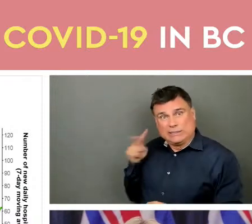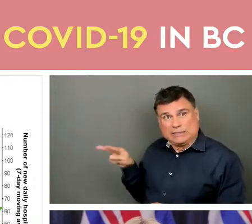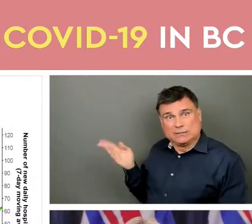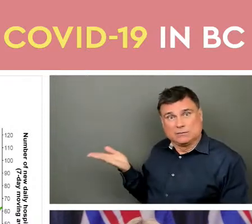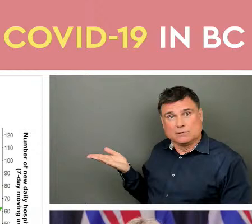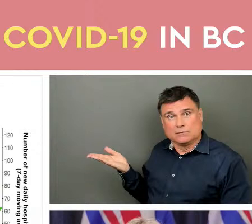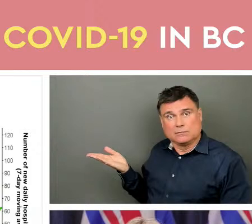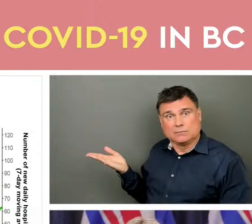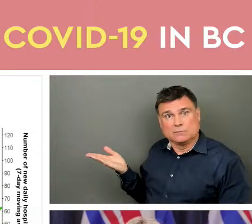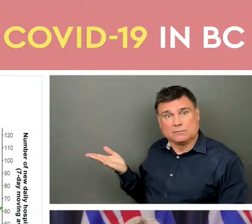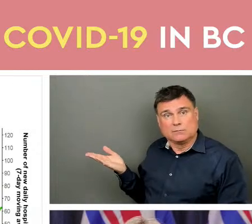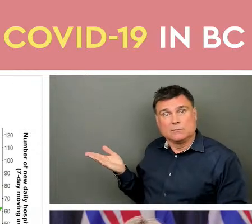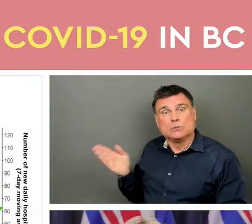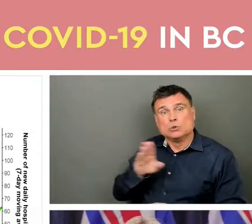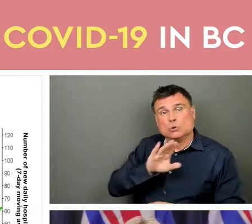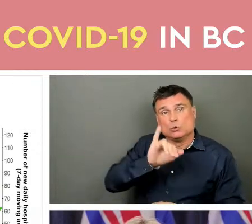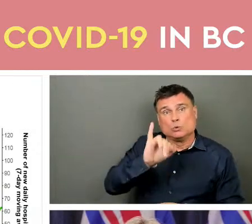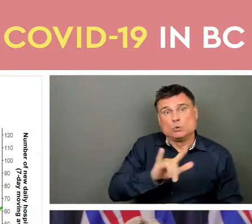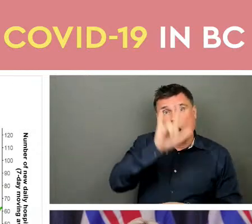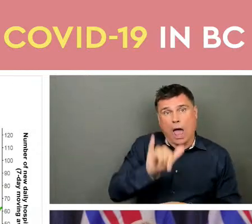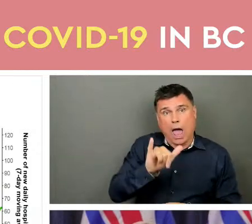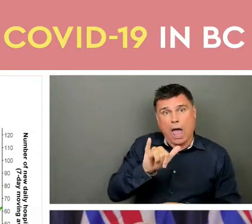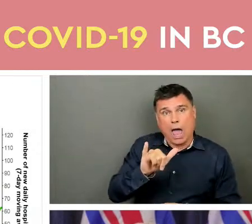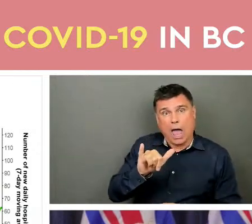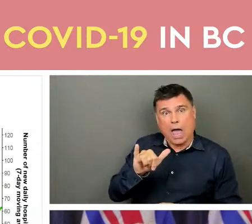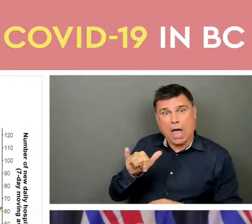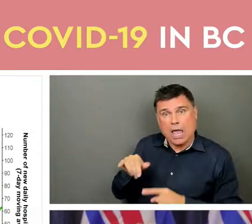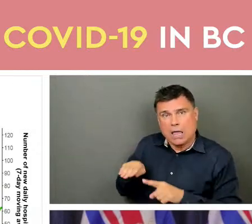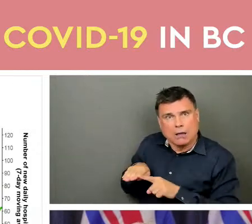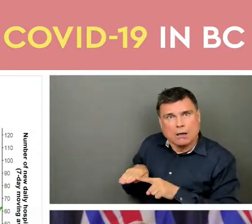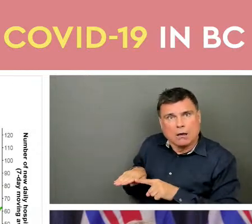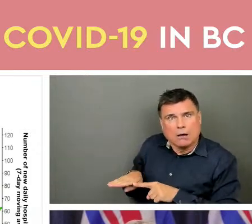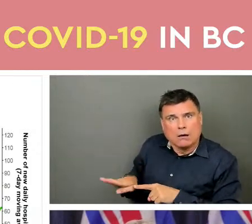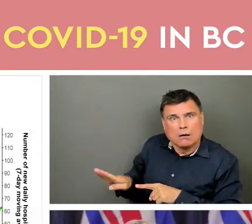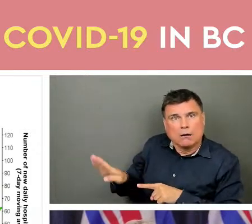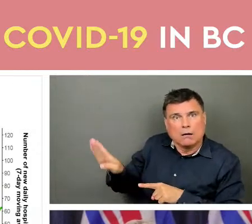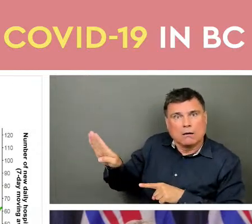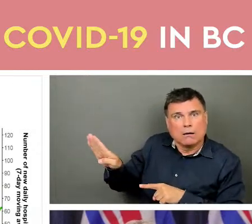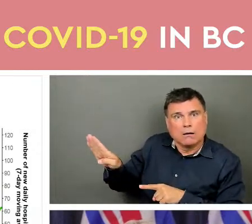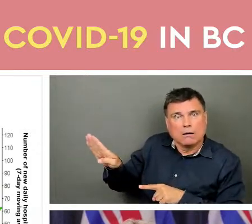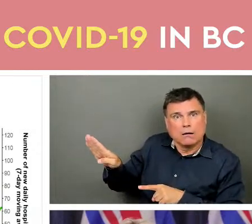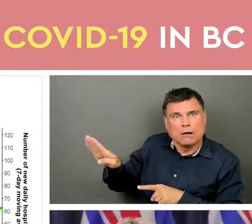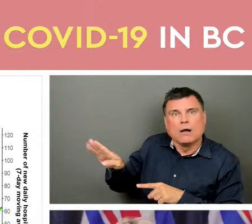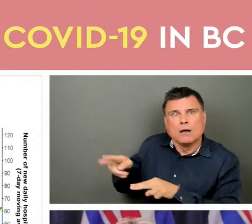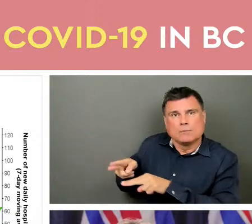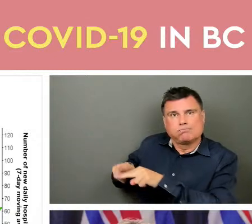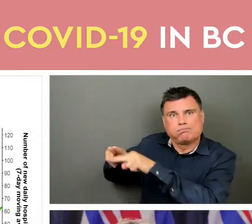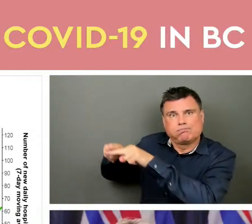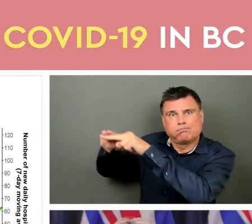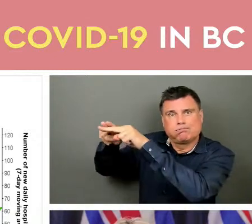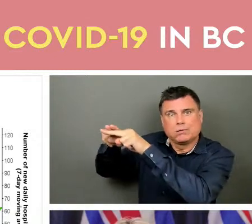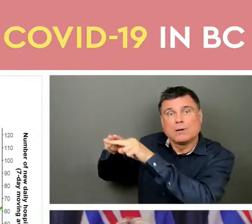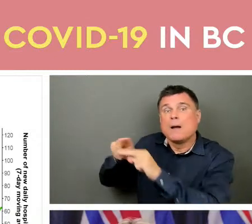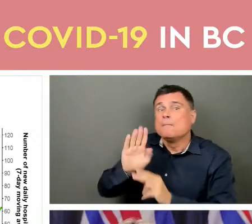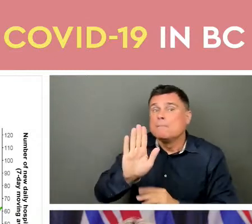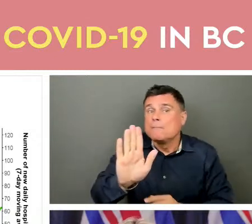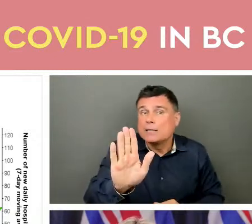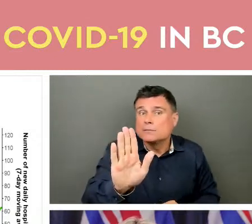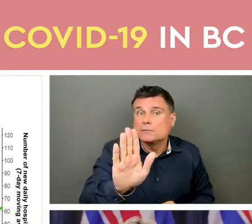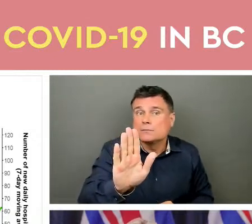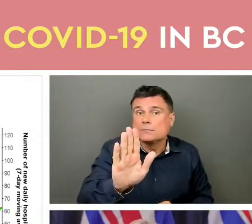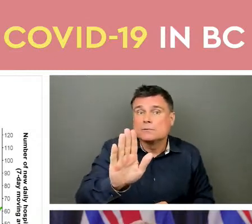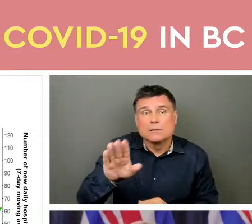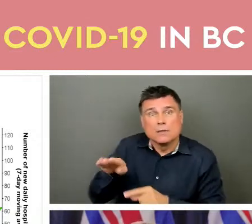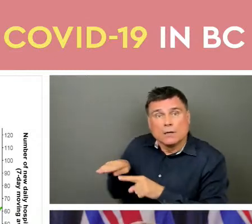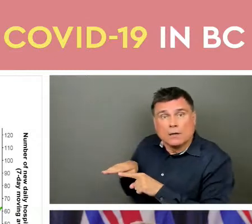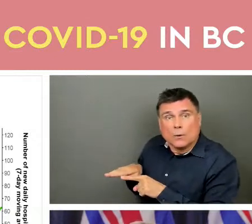starting in the middle of July, we started to see cases increase again, and that's that green line on the top. What is not increasing at the same rate